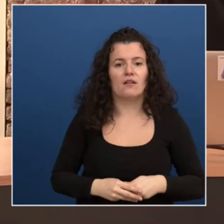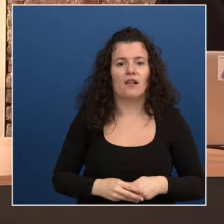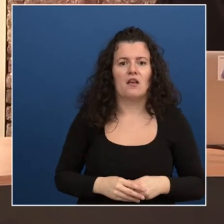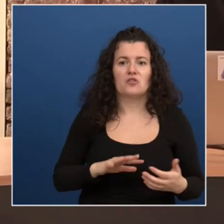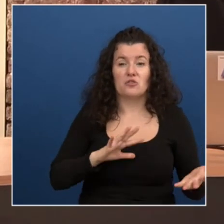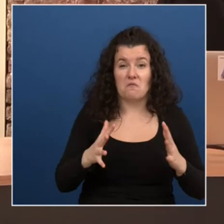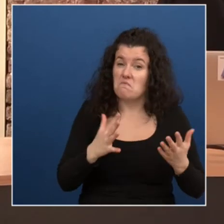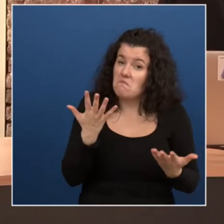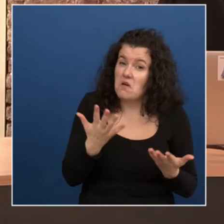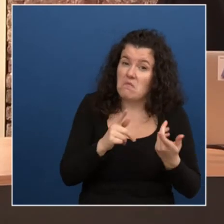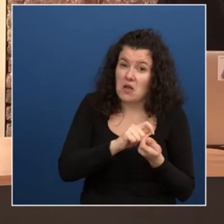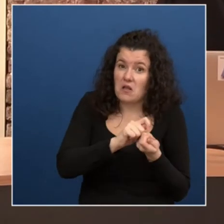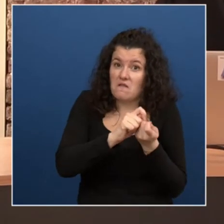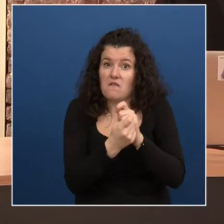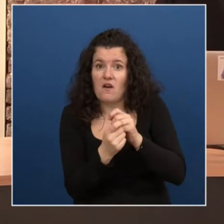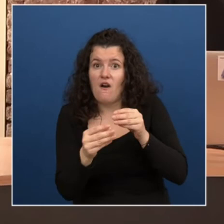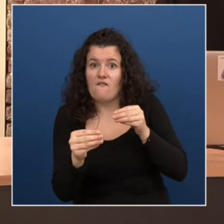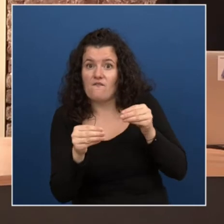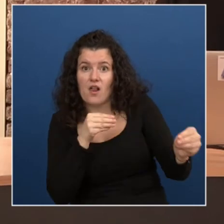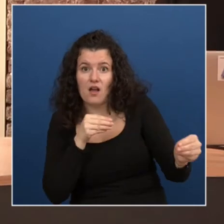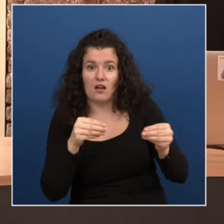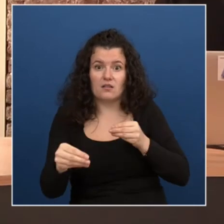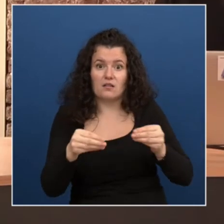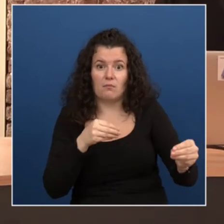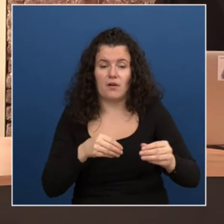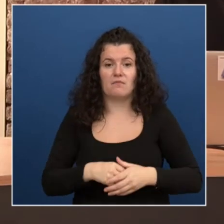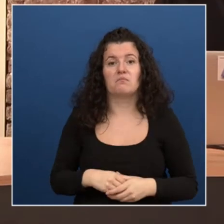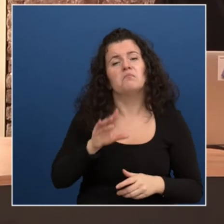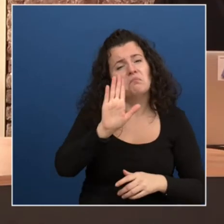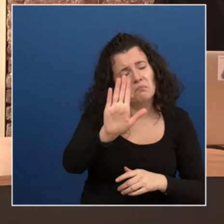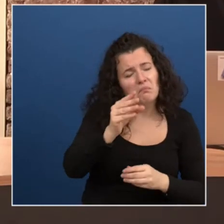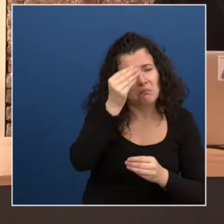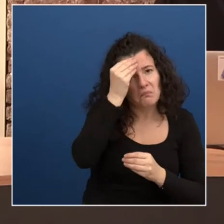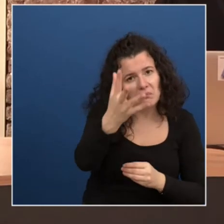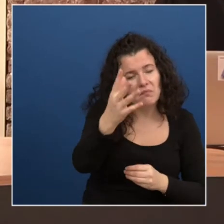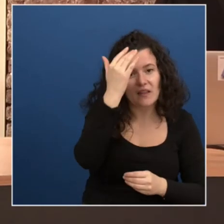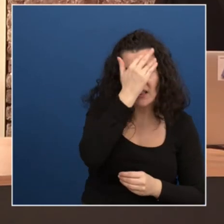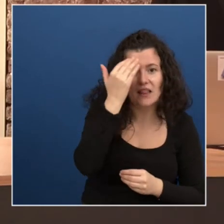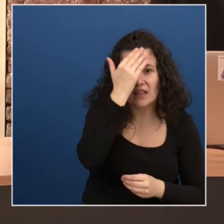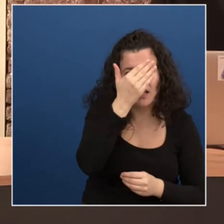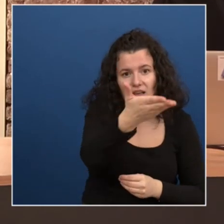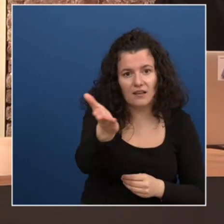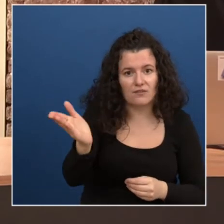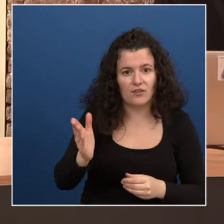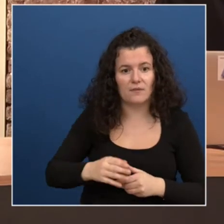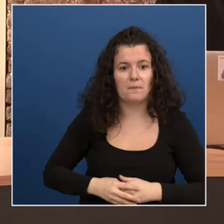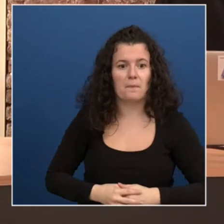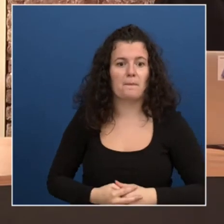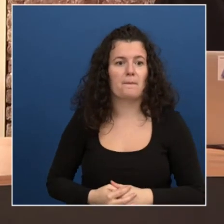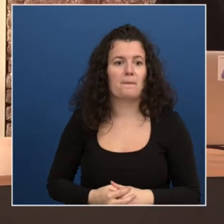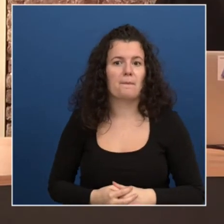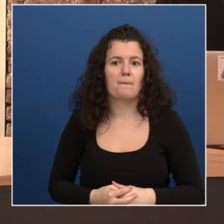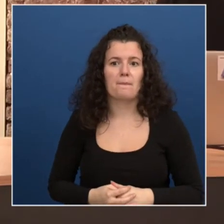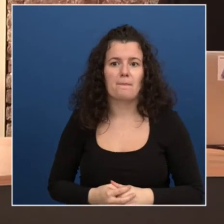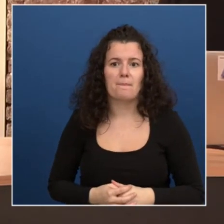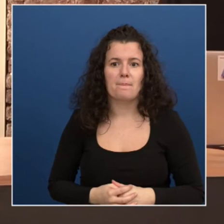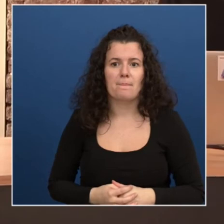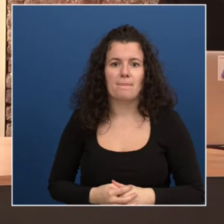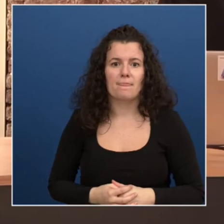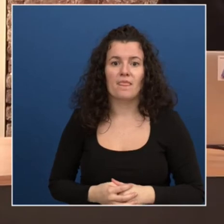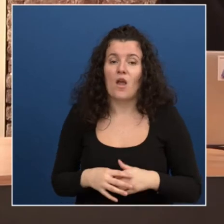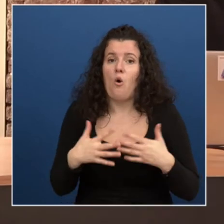things. I have the fortune that I can all experiment with that in my non-profit, because it's not a paid job, so you can do a lot